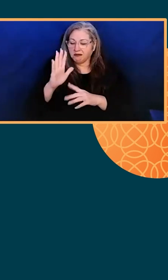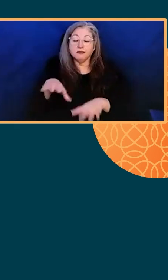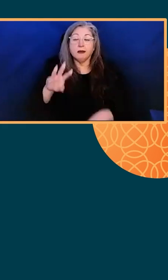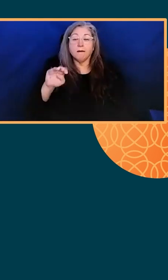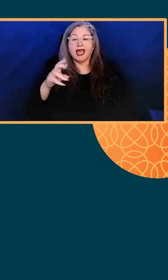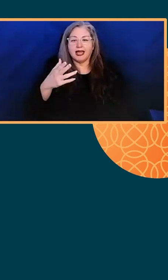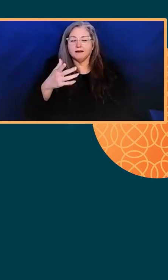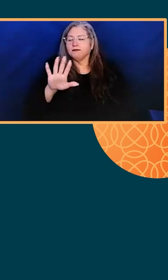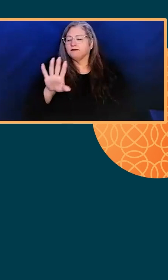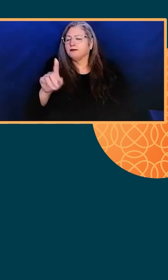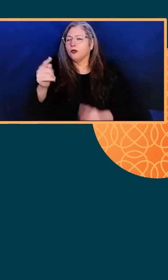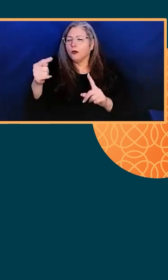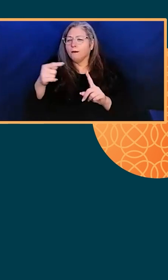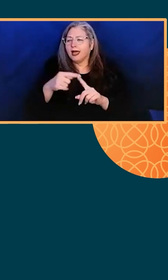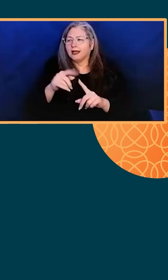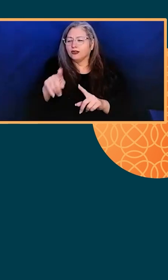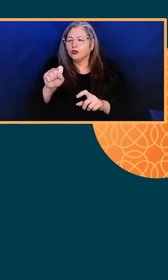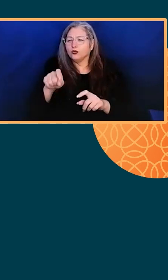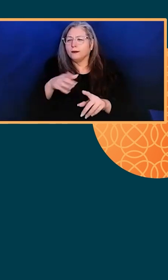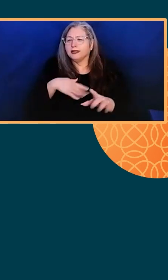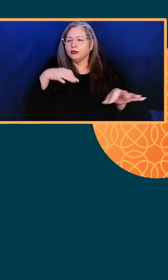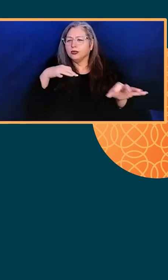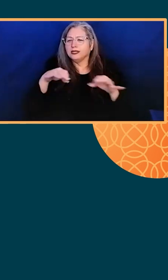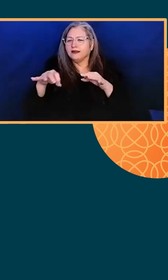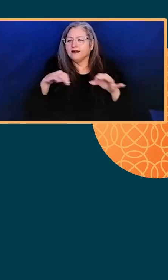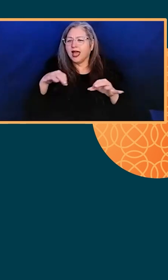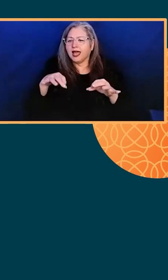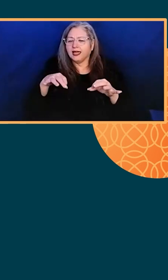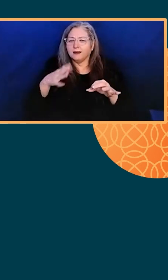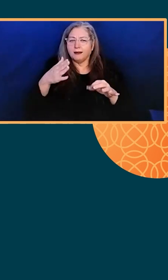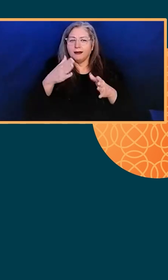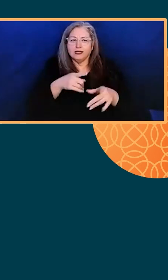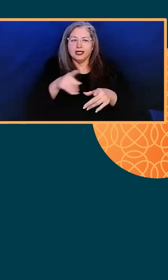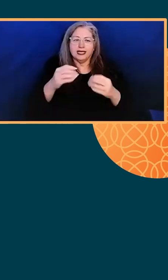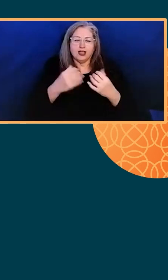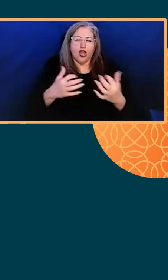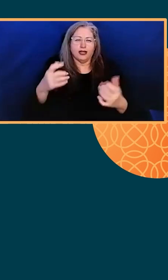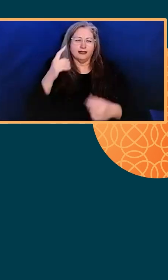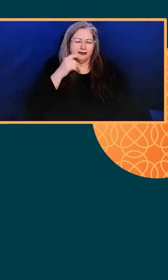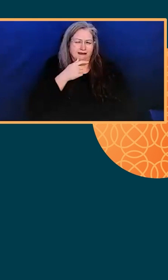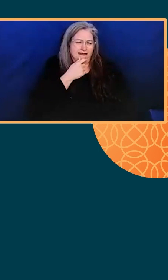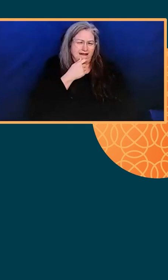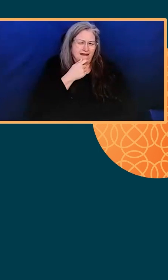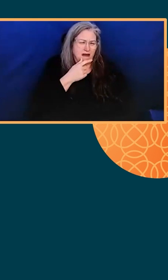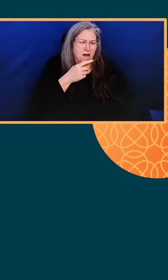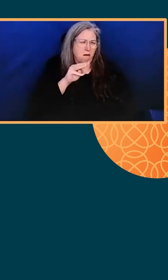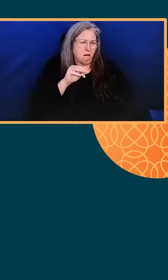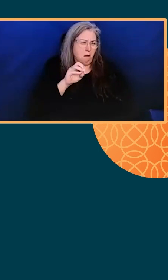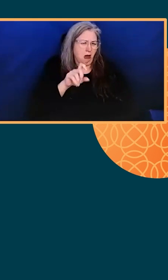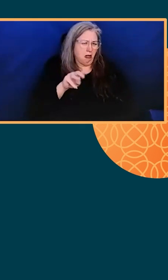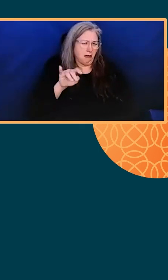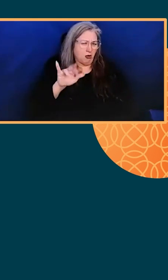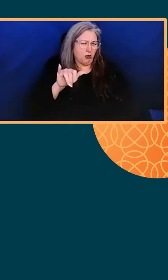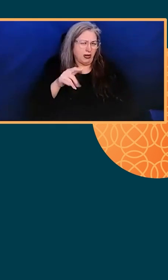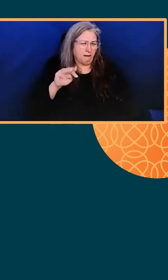Micah, let's go back. Can you define, somebody in the audience right now is going, I'm not sure I know what the model minority